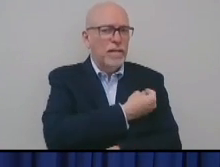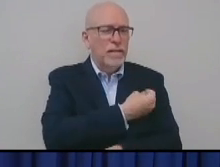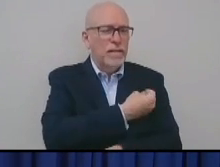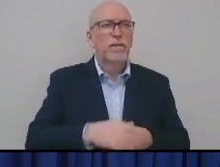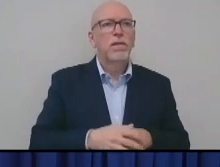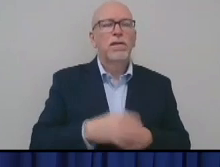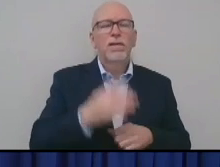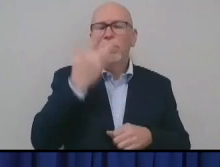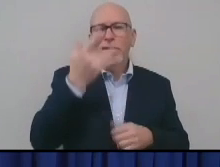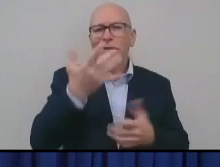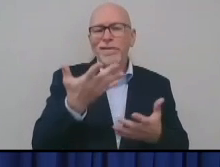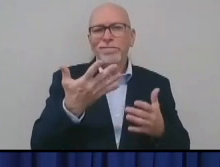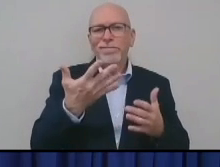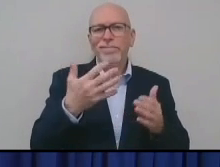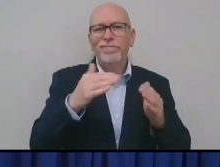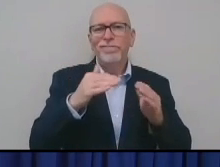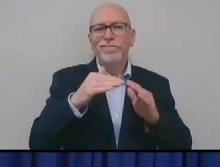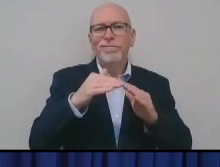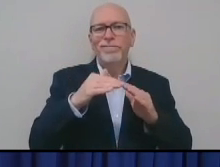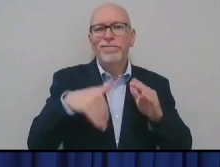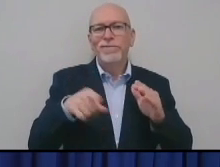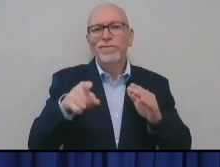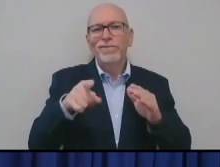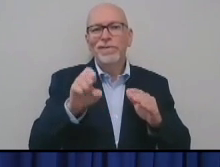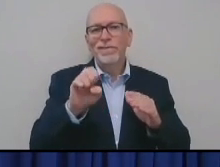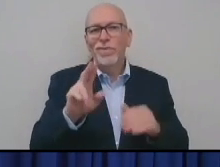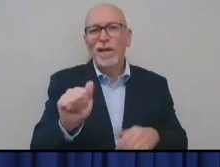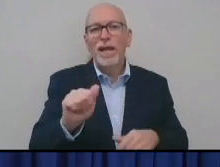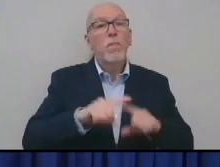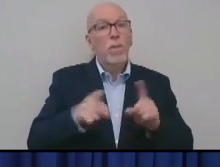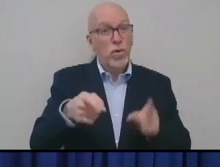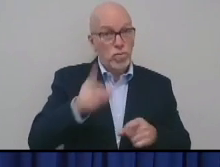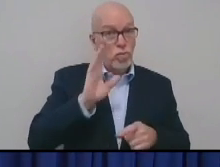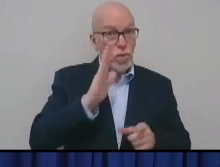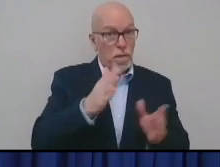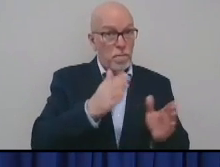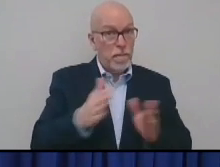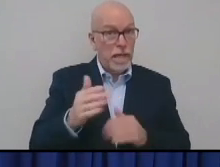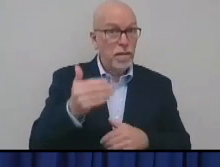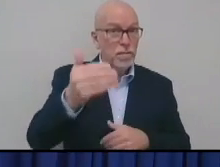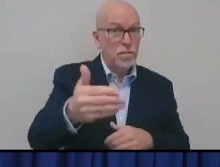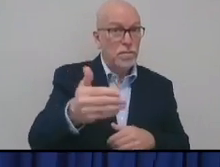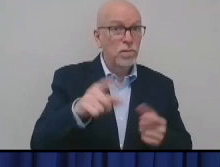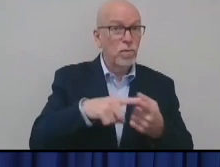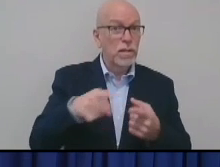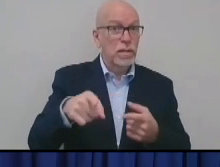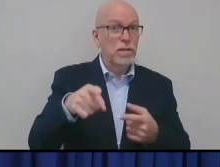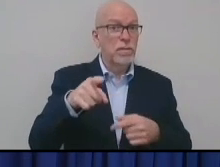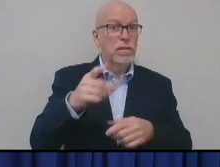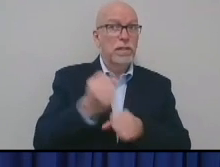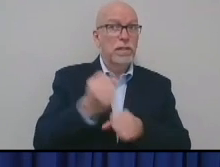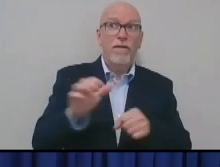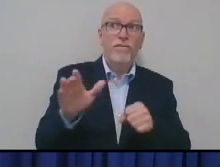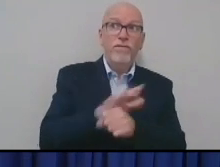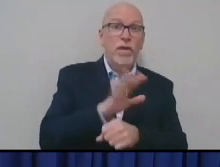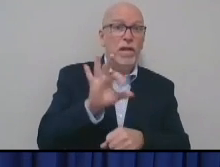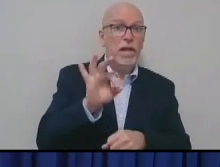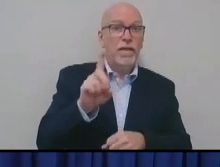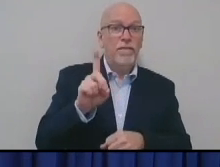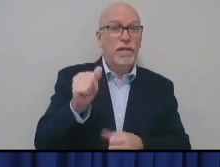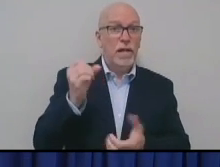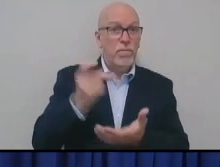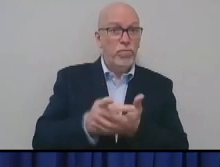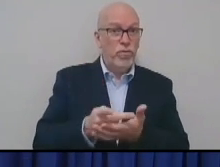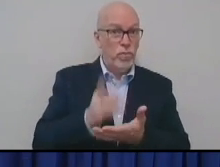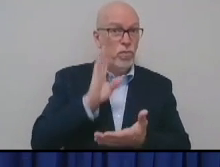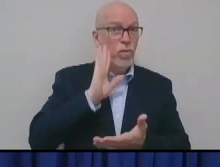it's under an EUA, but I wondered if you will do that when it receives full FDA approval, or would